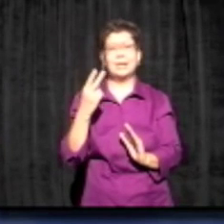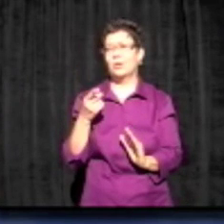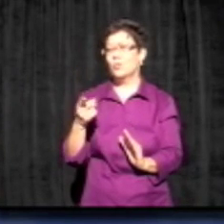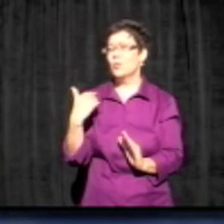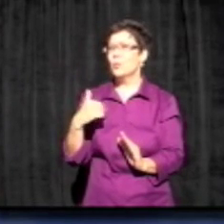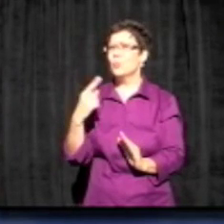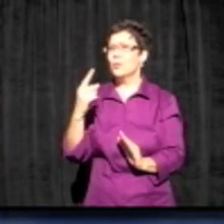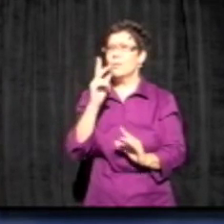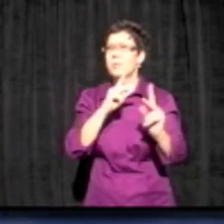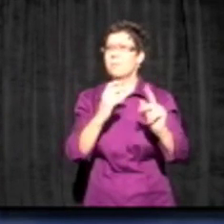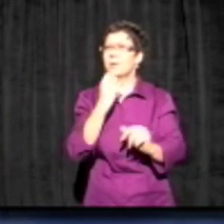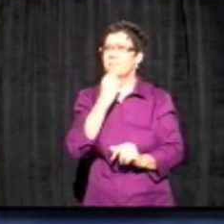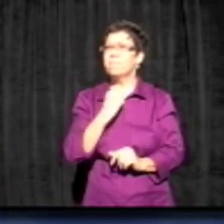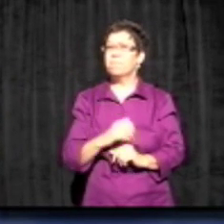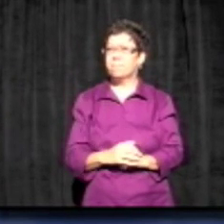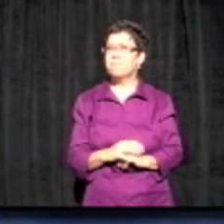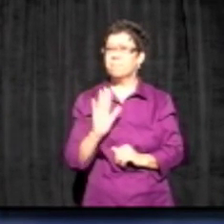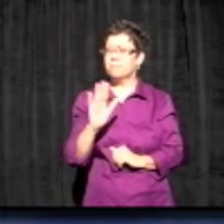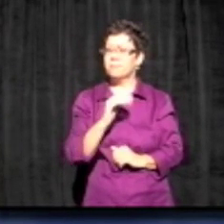difference in everyone's life.